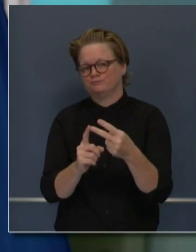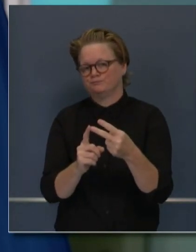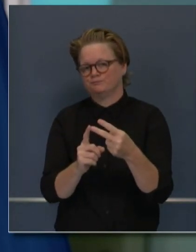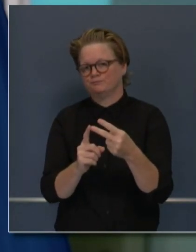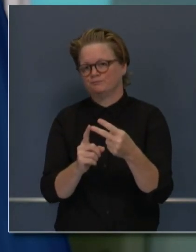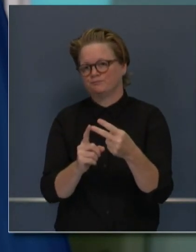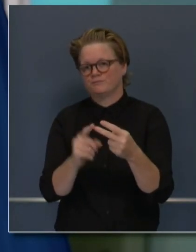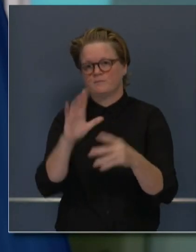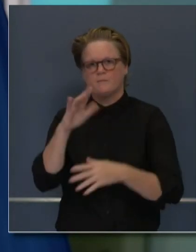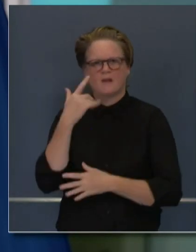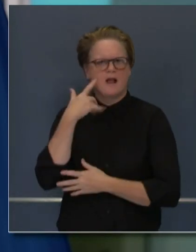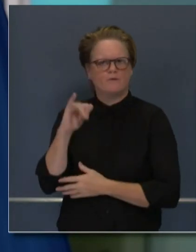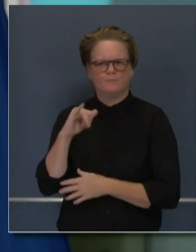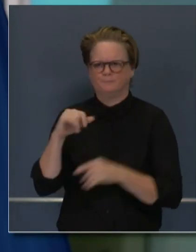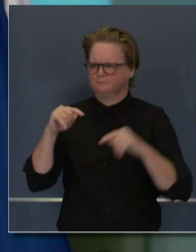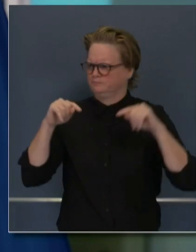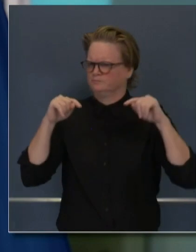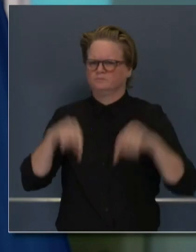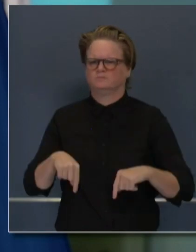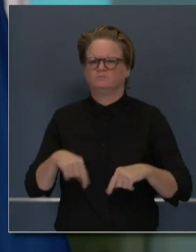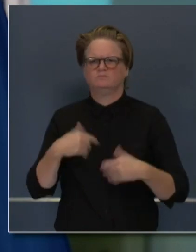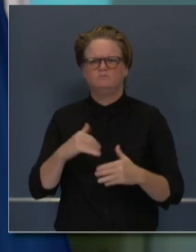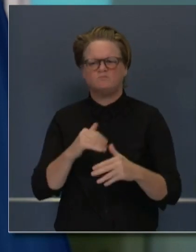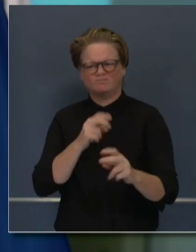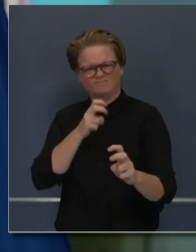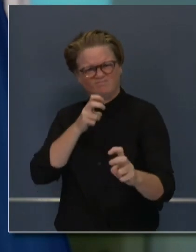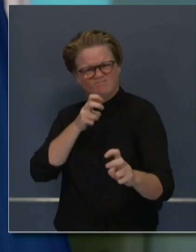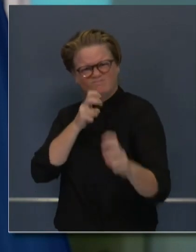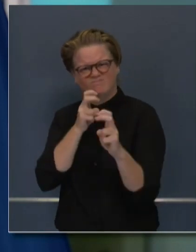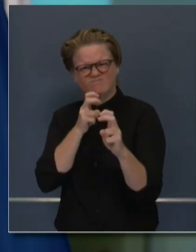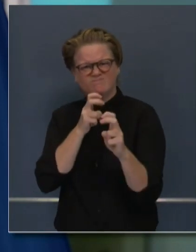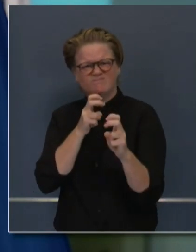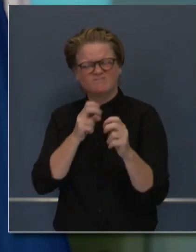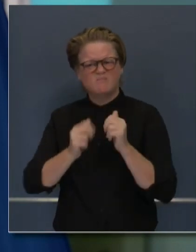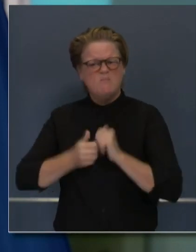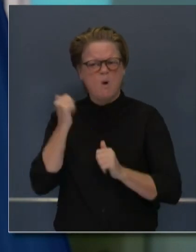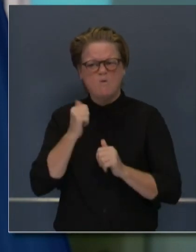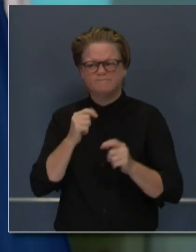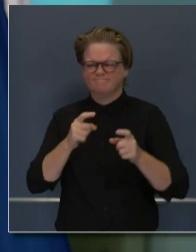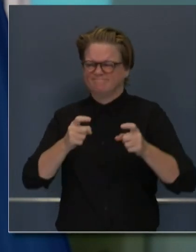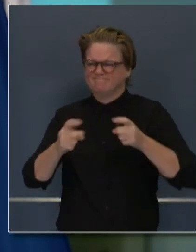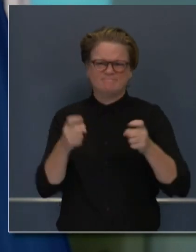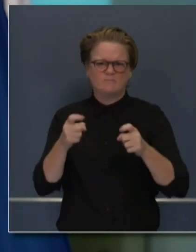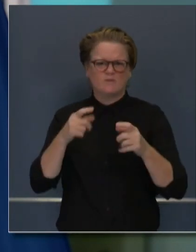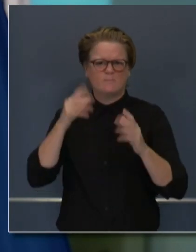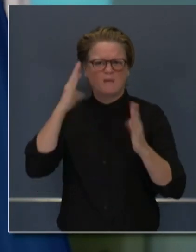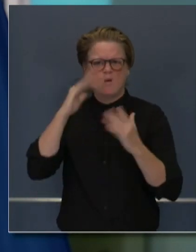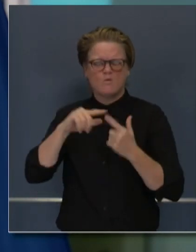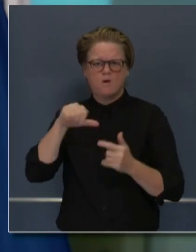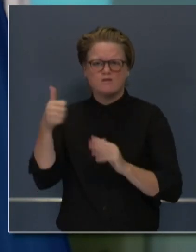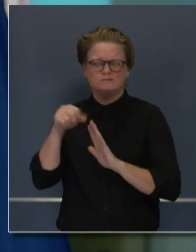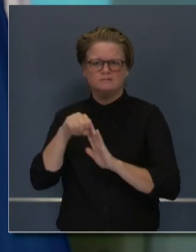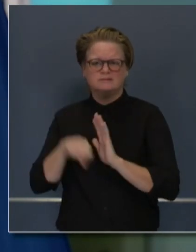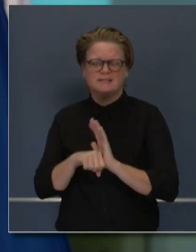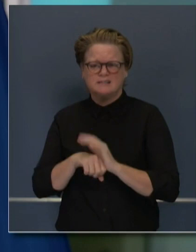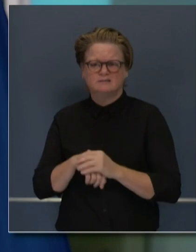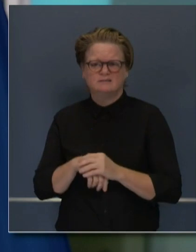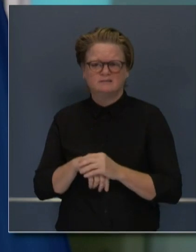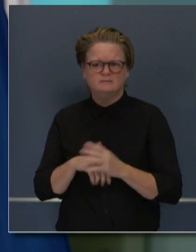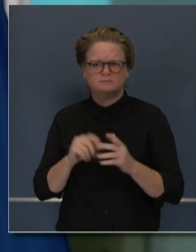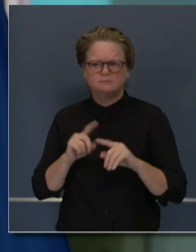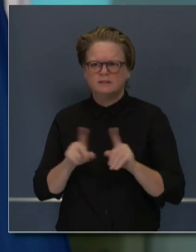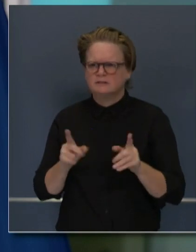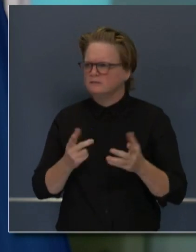country. And I'm wondering what you think isn't working, the fact that we do see these case numbers increasing so much. And